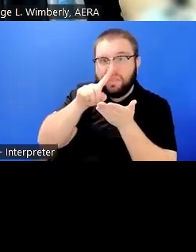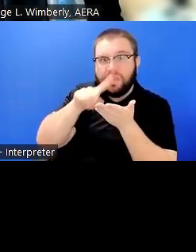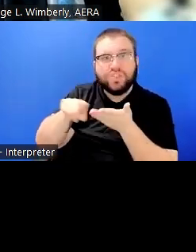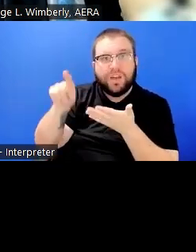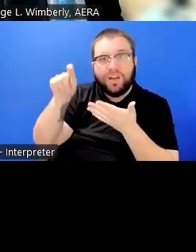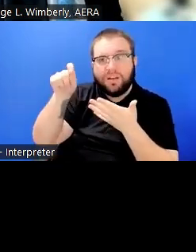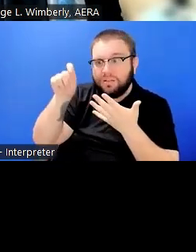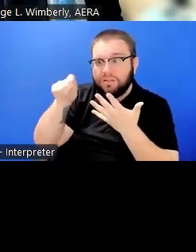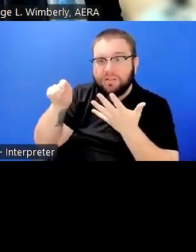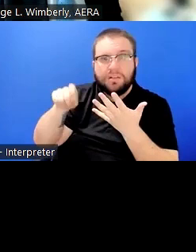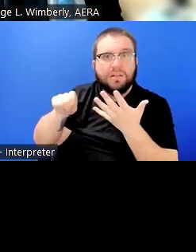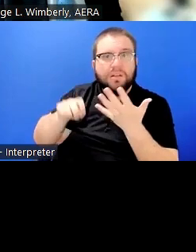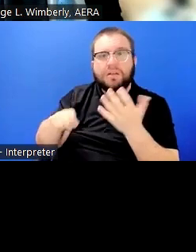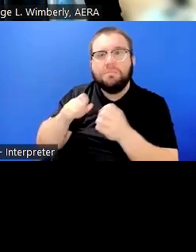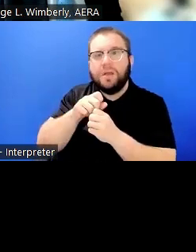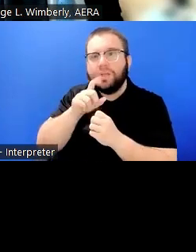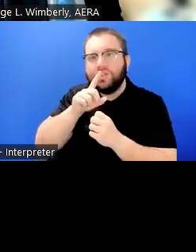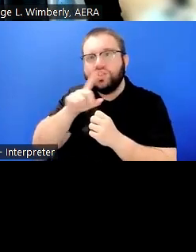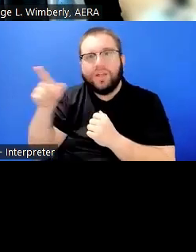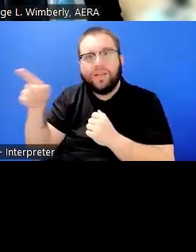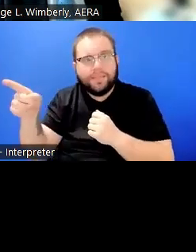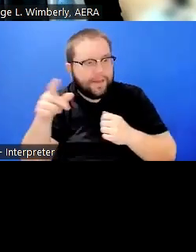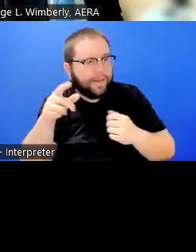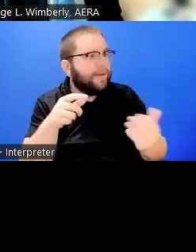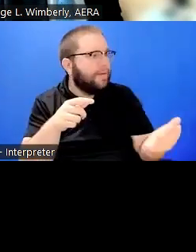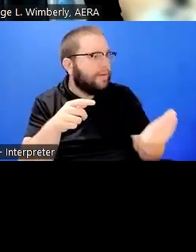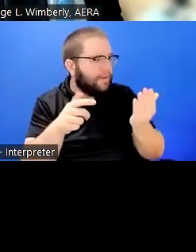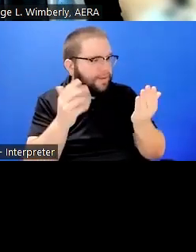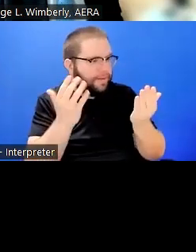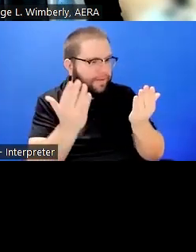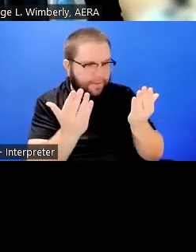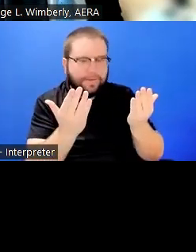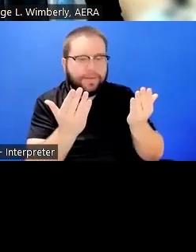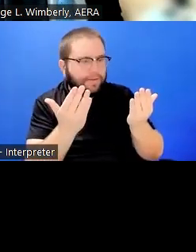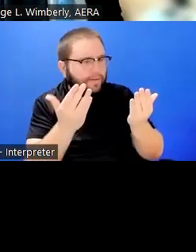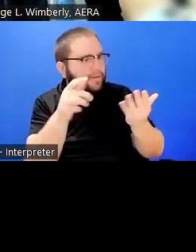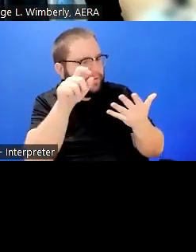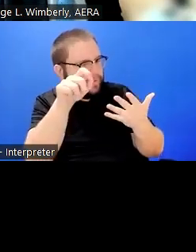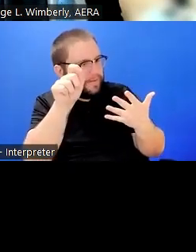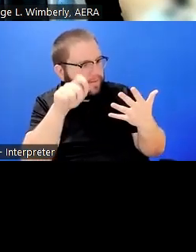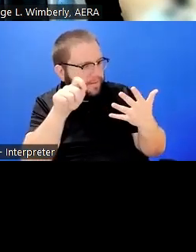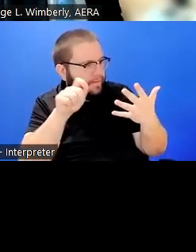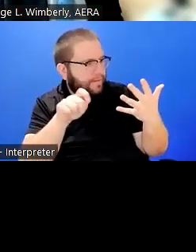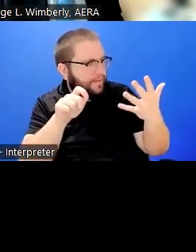and seeing what's there, and that you've hit these items.